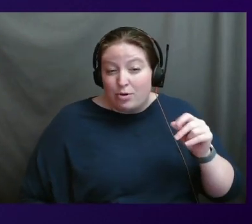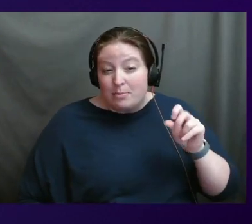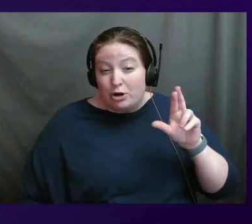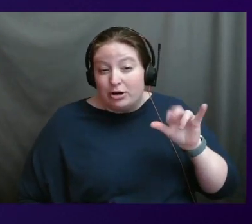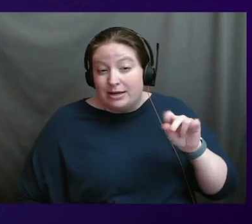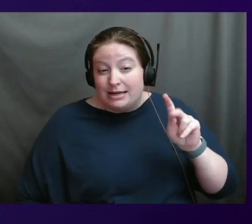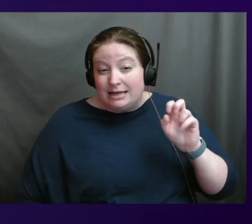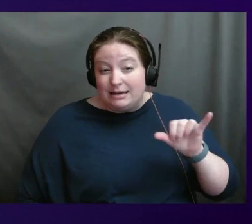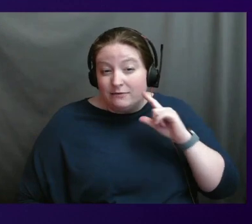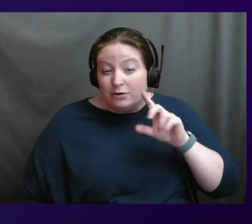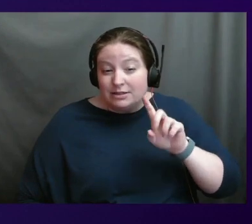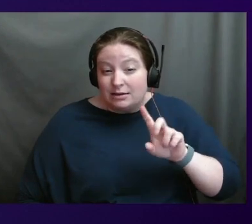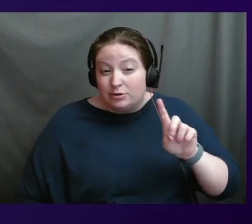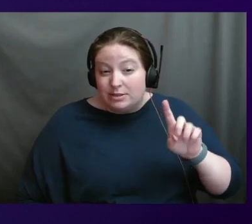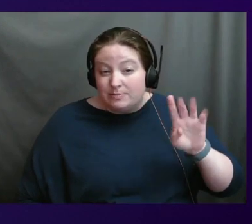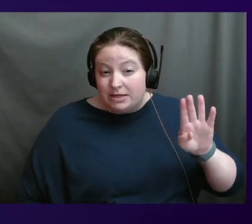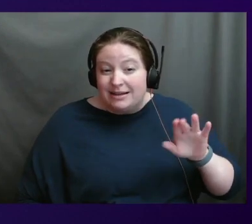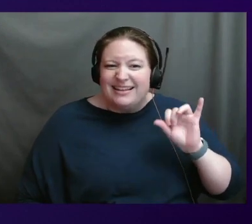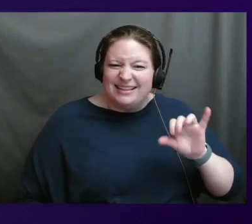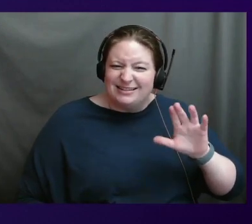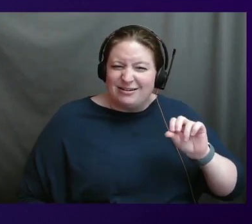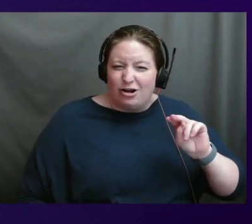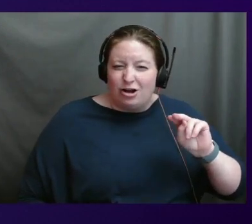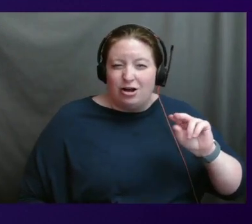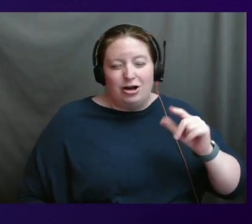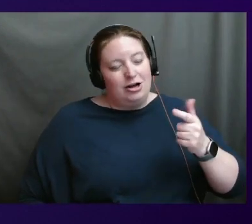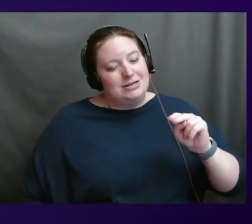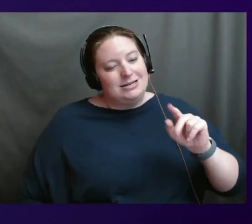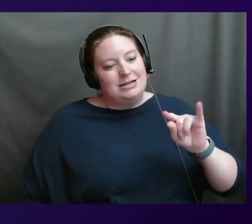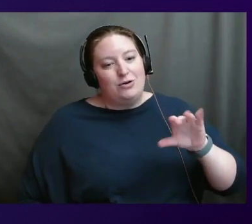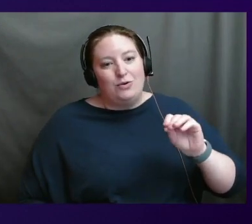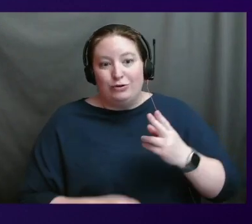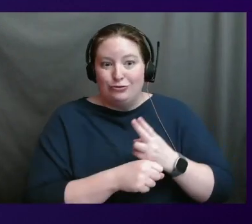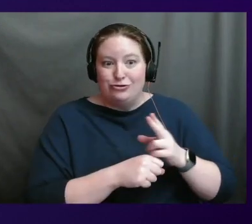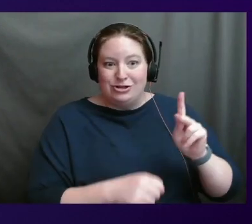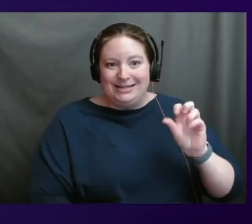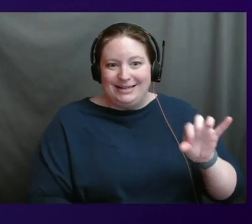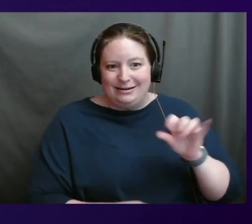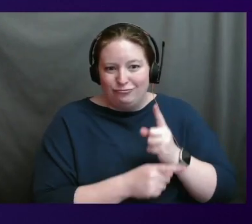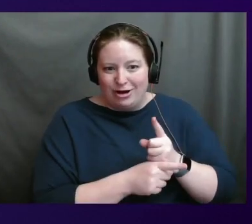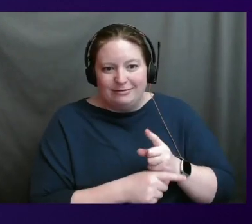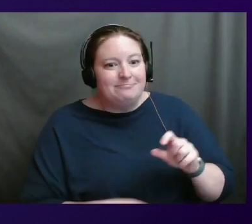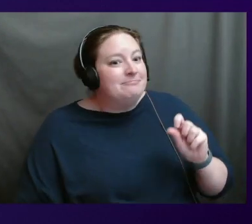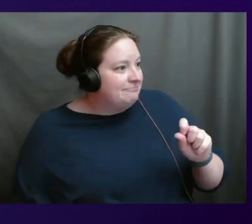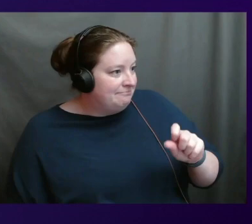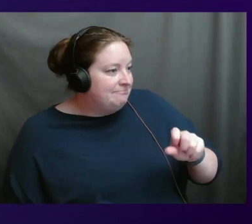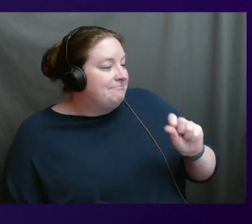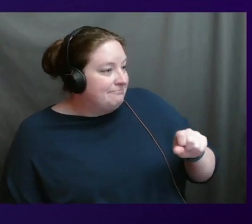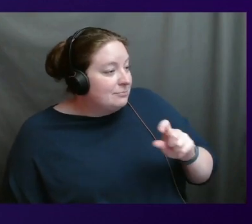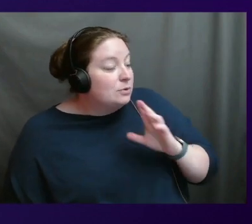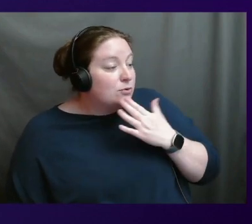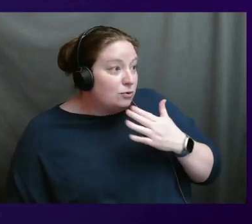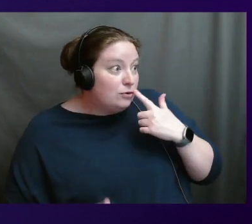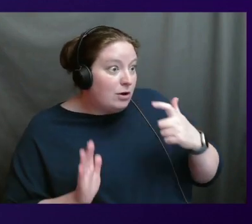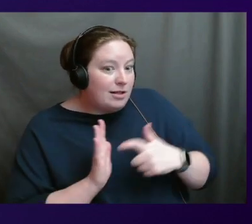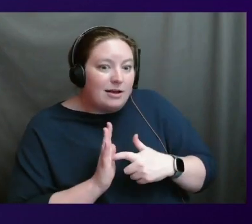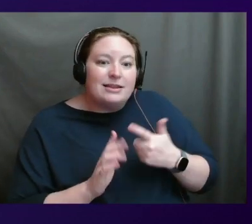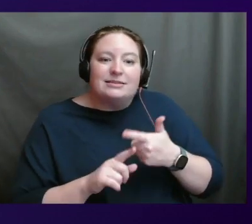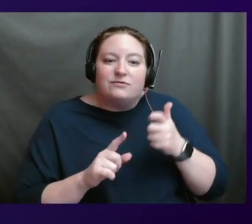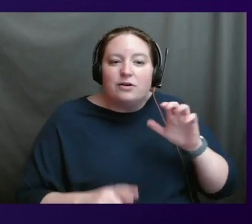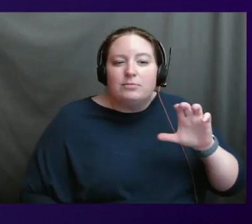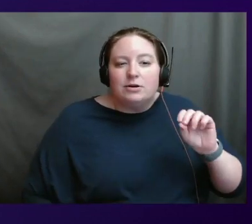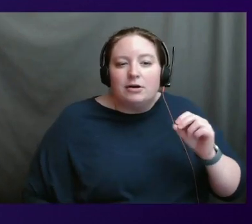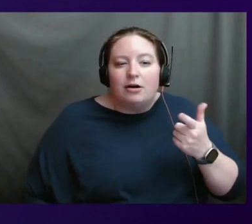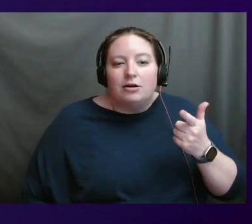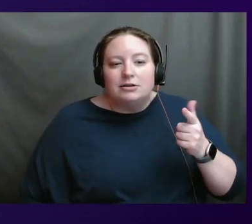that's just the Cognito user ID, right? Absolutely. Okay, great. Yeah, So- good call out. So you get that from Cognito, and Definitely. then you can easily look